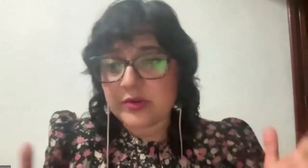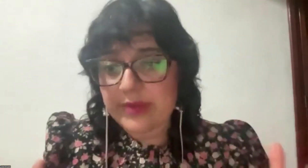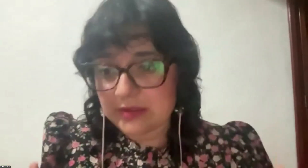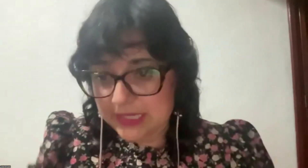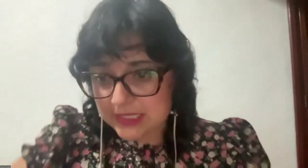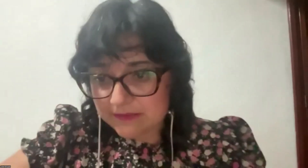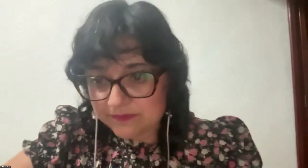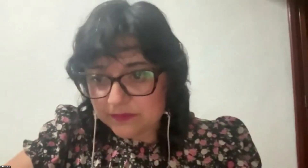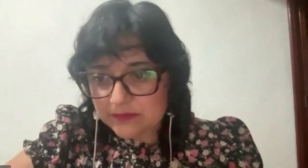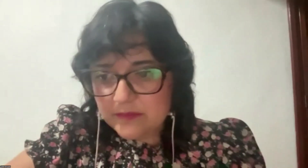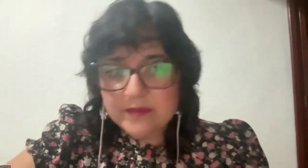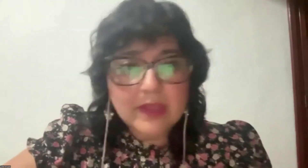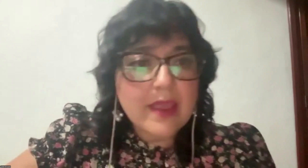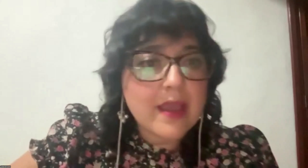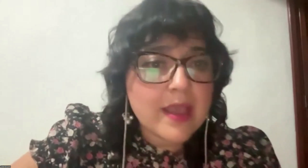totally unregulated.